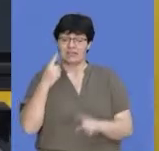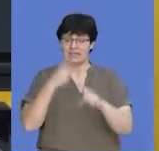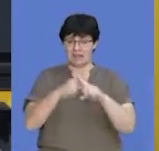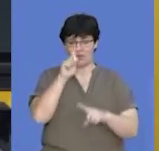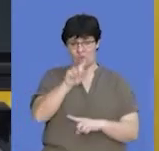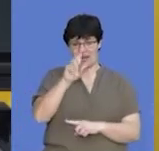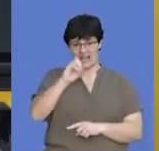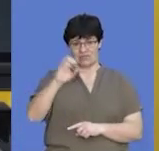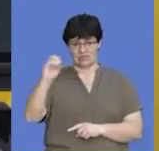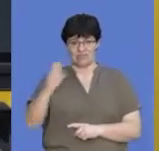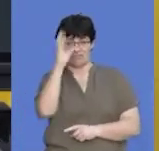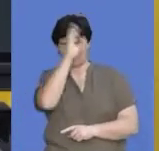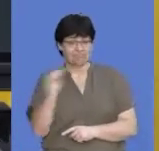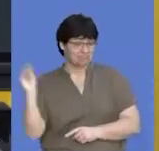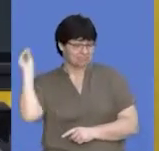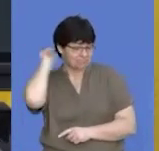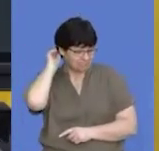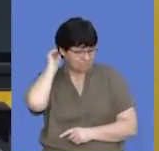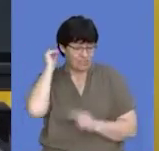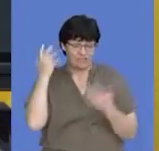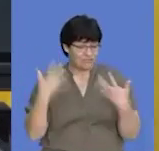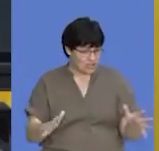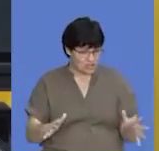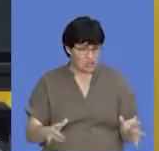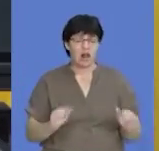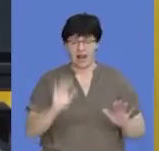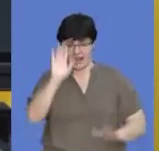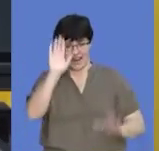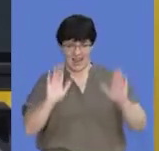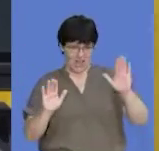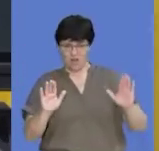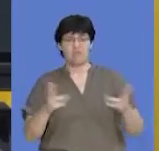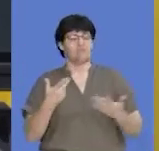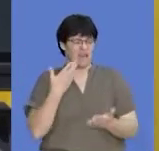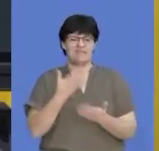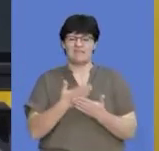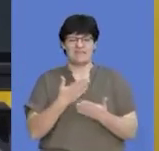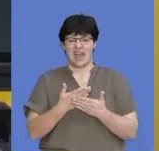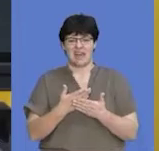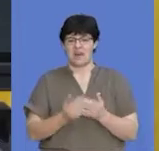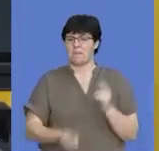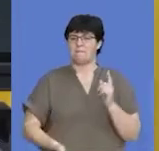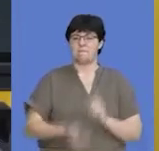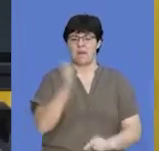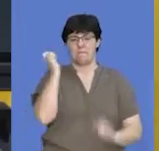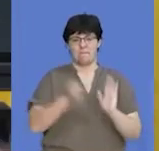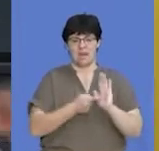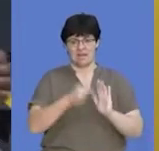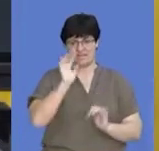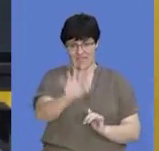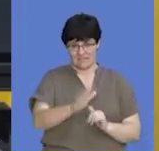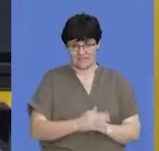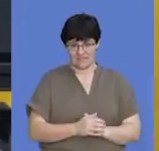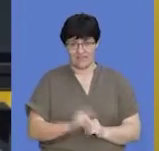100. Once you remember this, you put out a layout that will enable you to get the full 5 marks. Looney, I think we're off